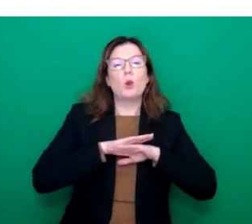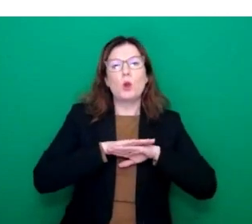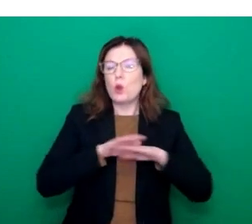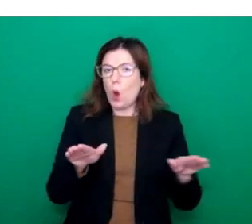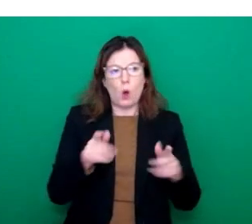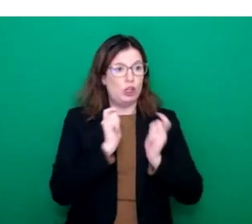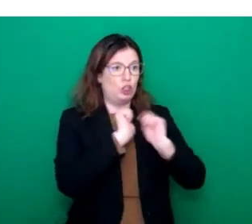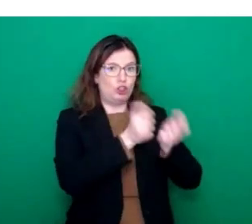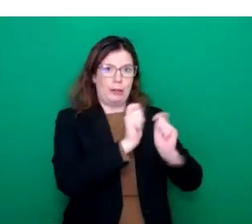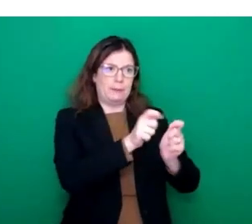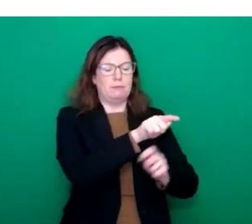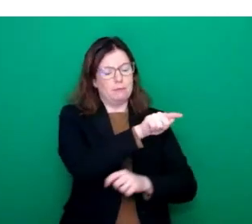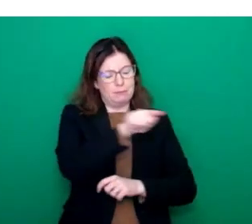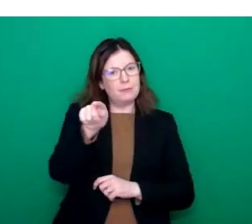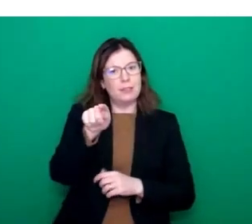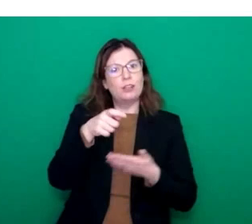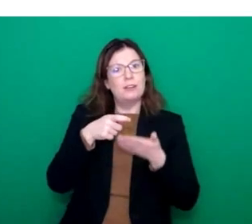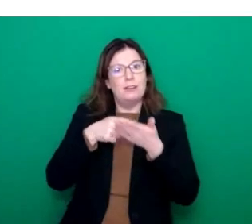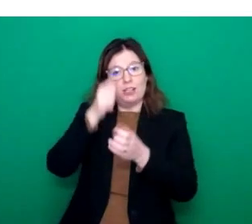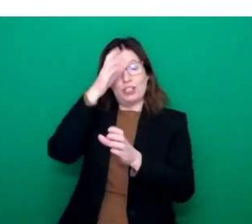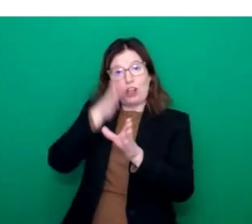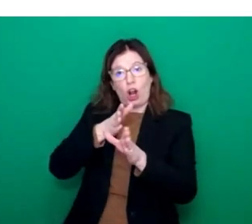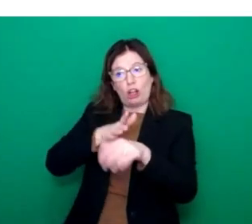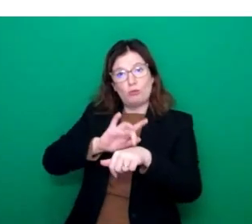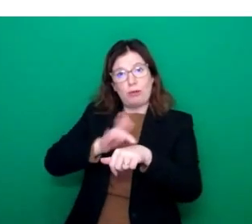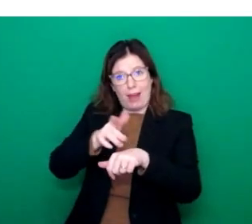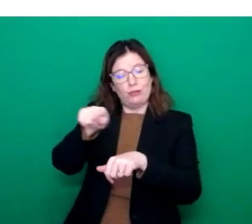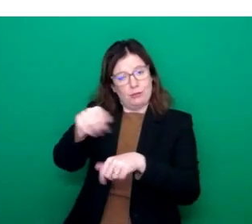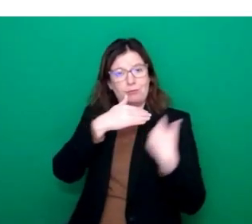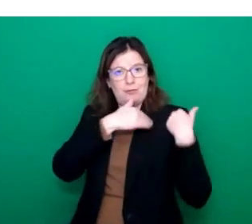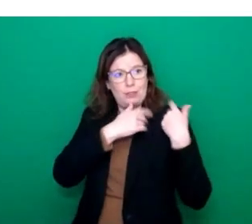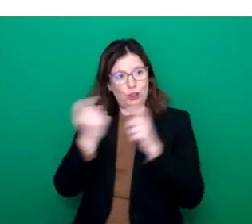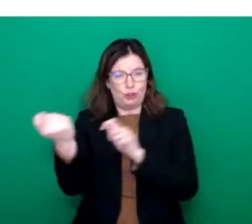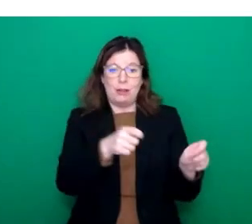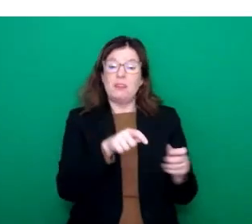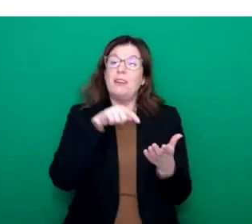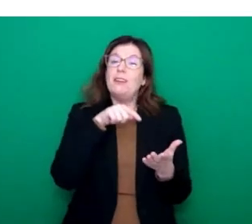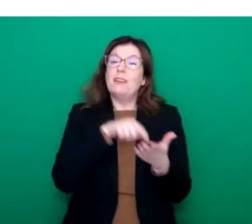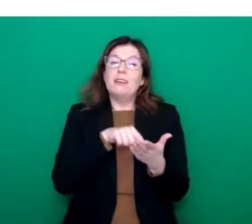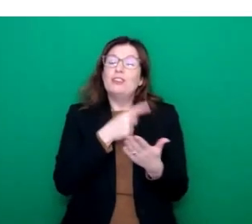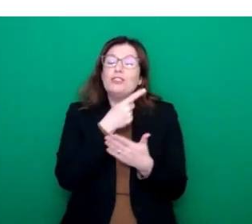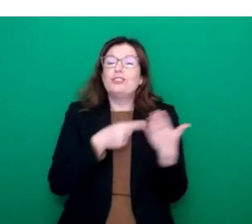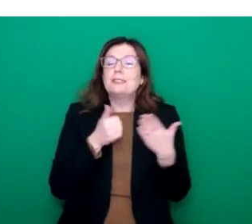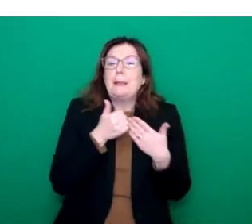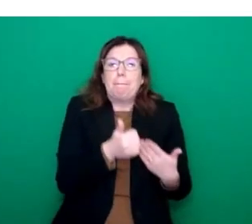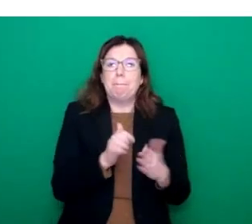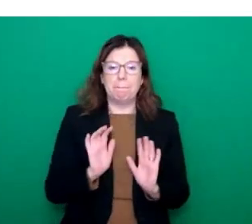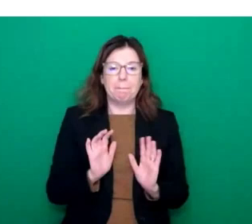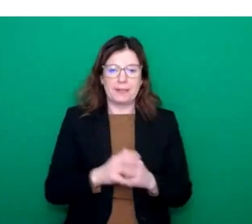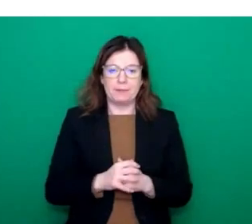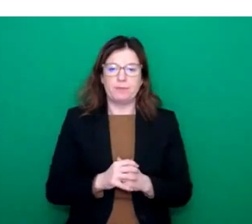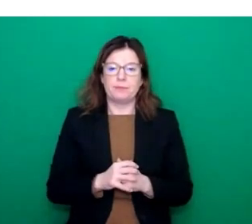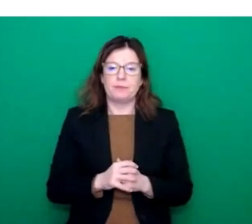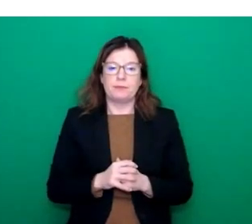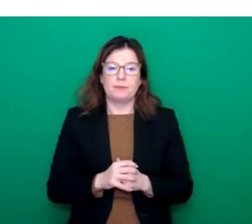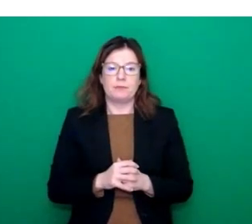treatment, they get referred to the psychological professional to provide the treatment. So we have a range of these techniques.